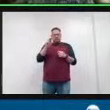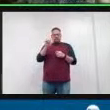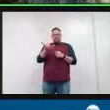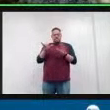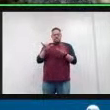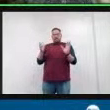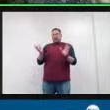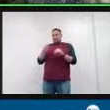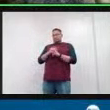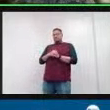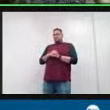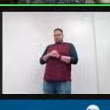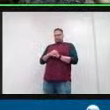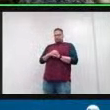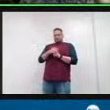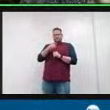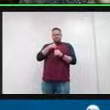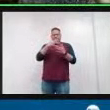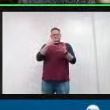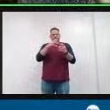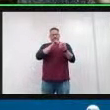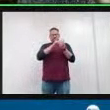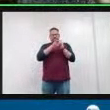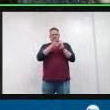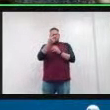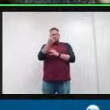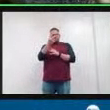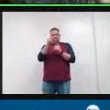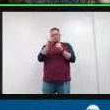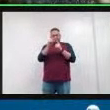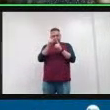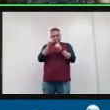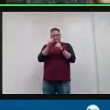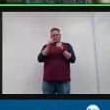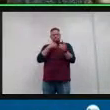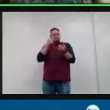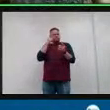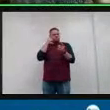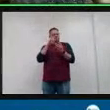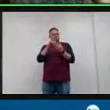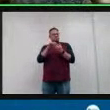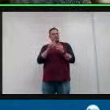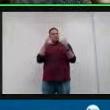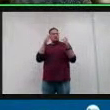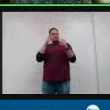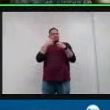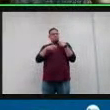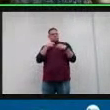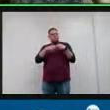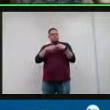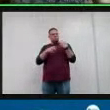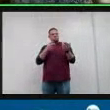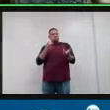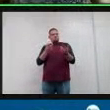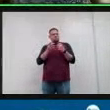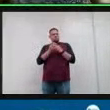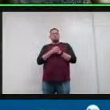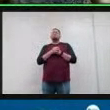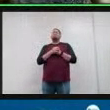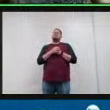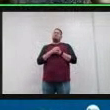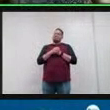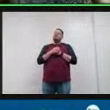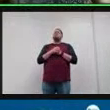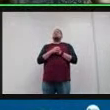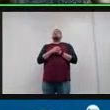So I'd like to change 2 words in here, because I think a lot of issues come to mind when I